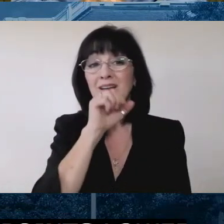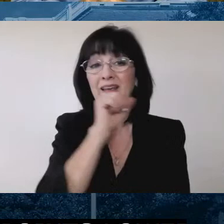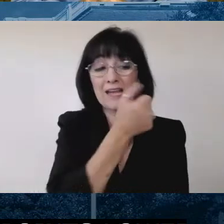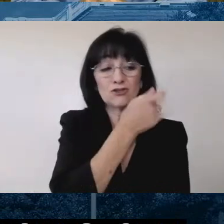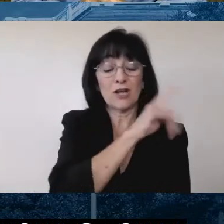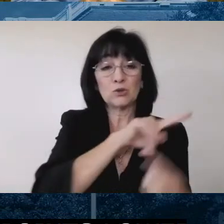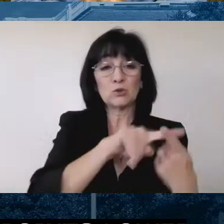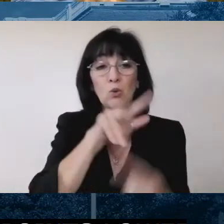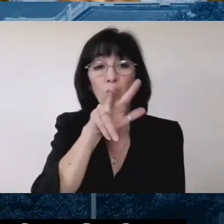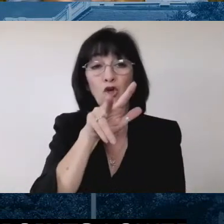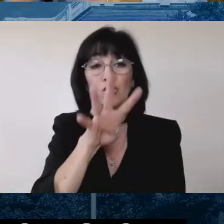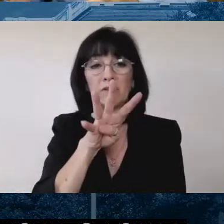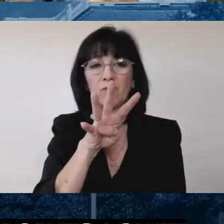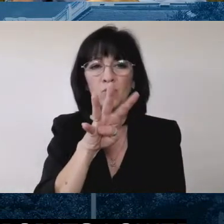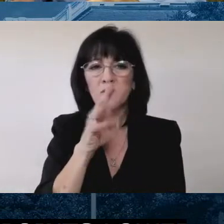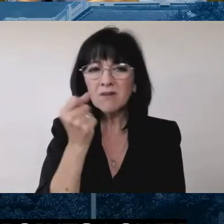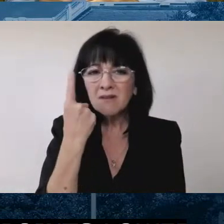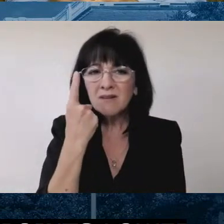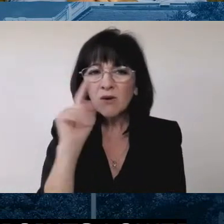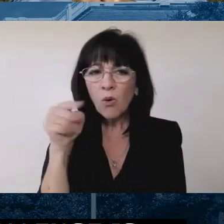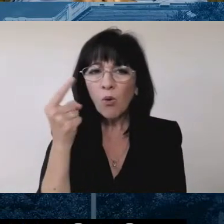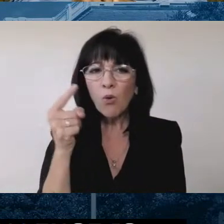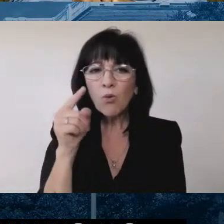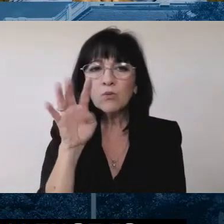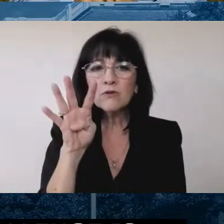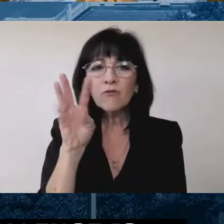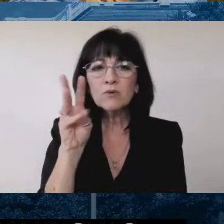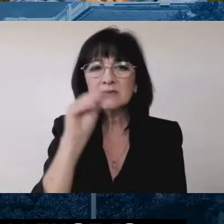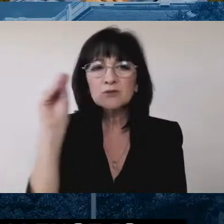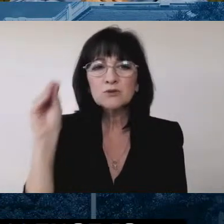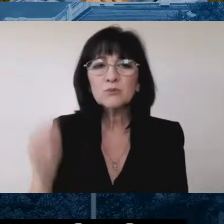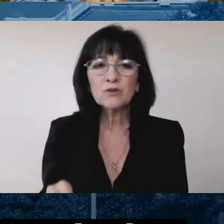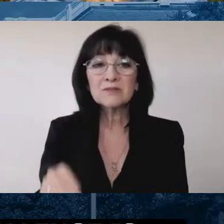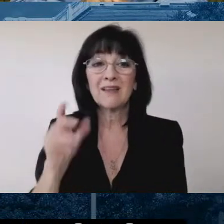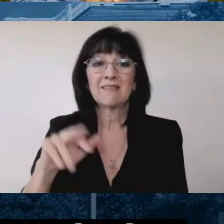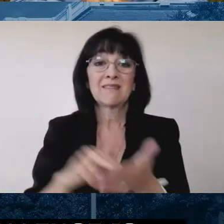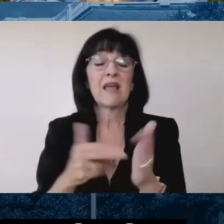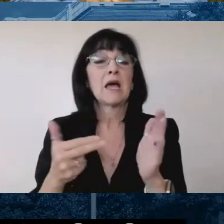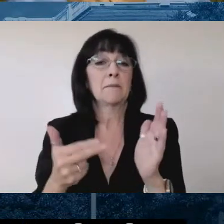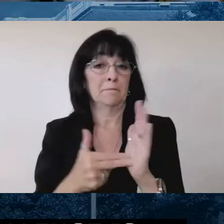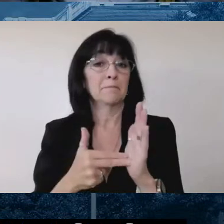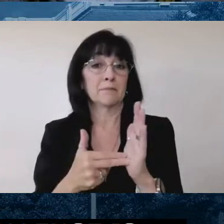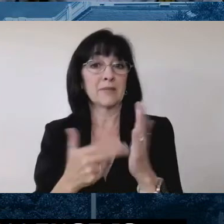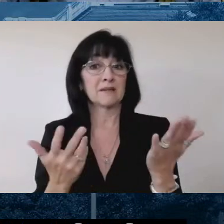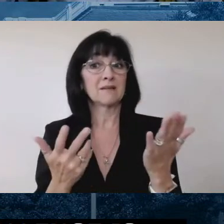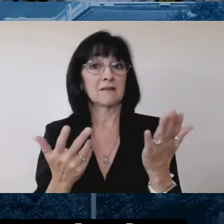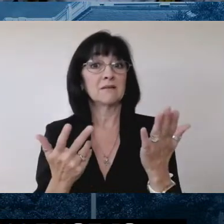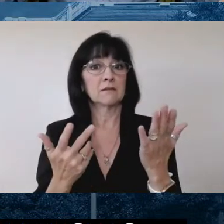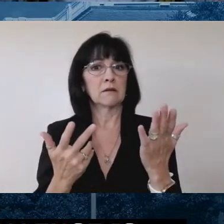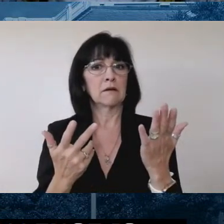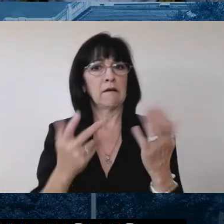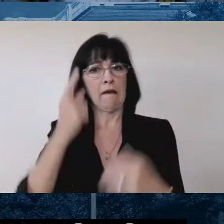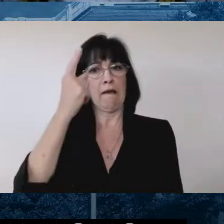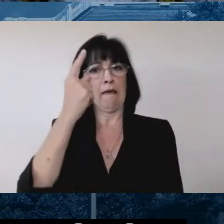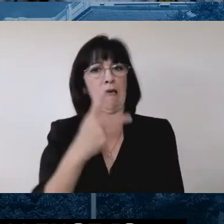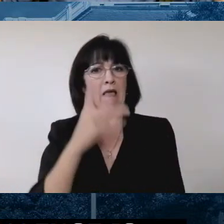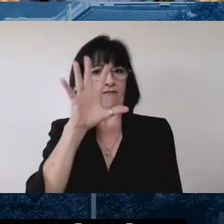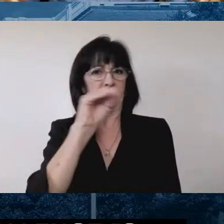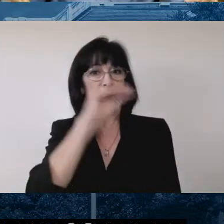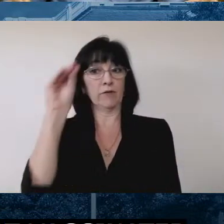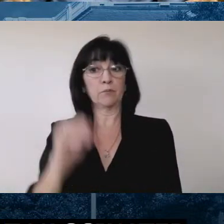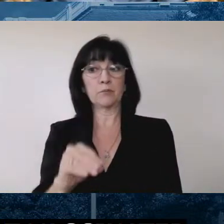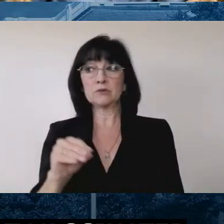only 46%. So more than half of young adults are not vaccinated. So if you're going to go into a bar or restaurant, most